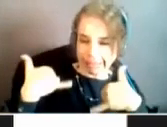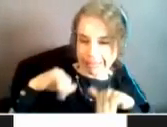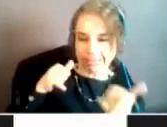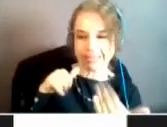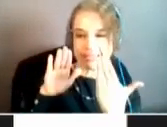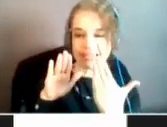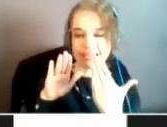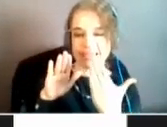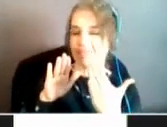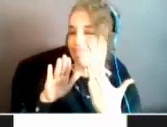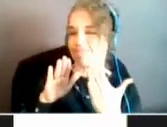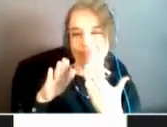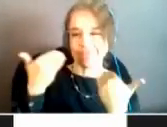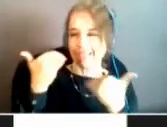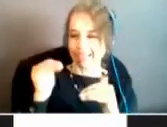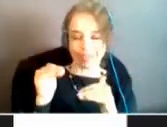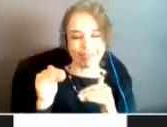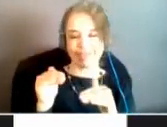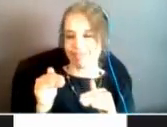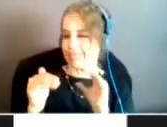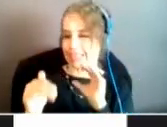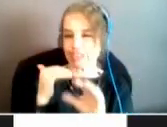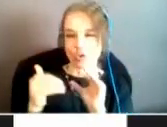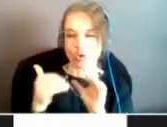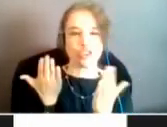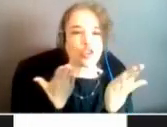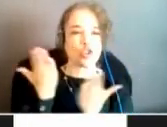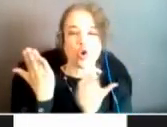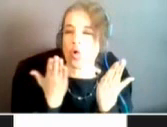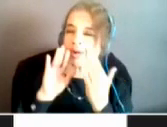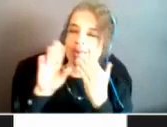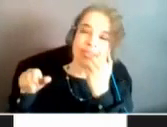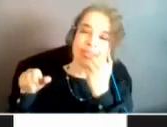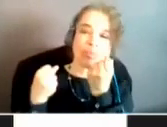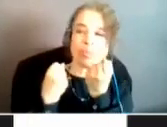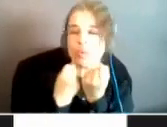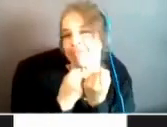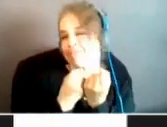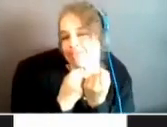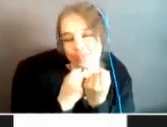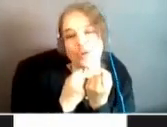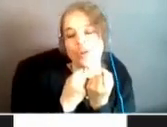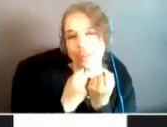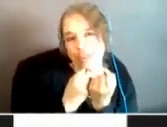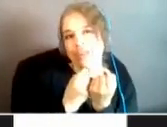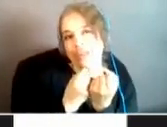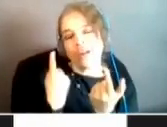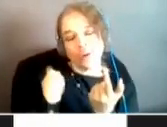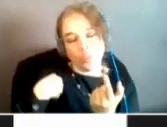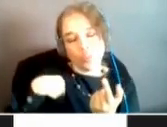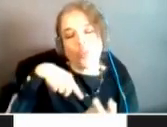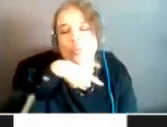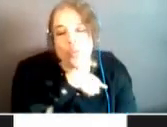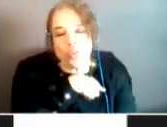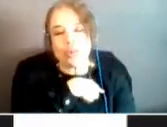barriers to accessing, you know, services and supports. And so we really, you